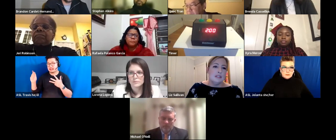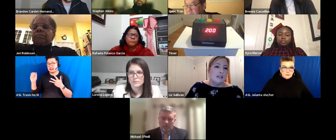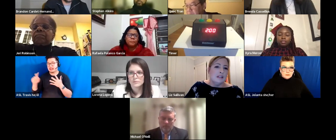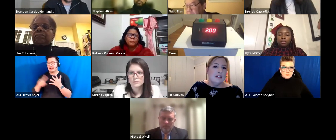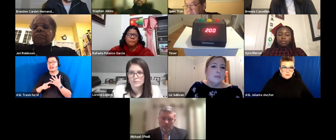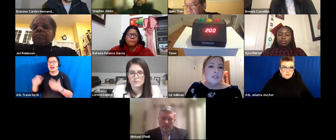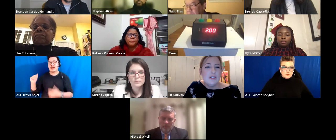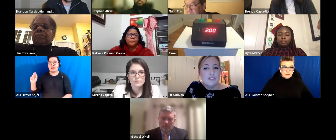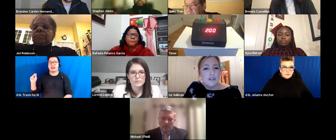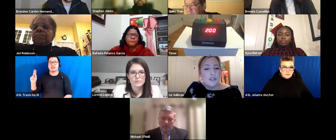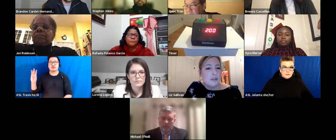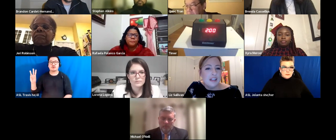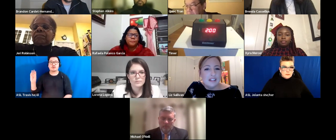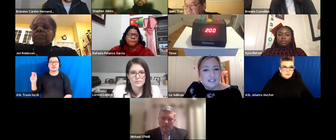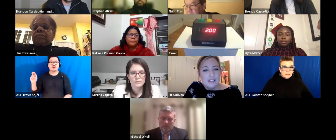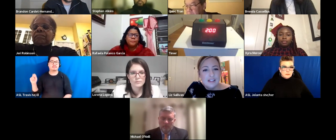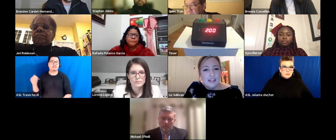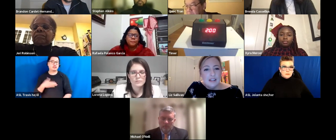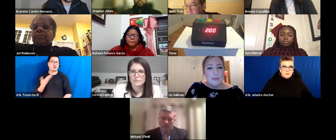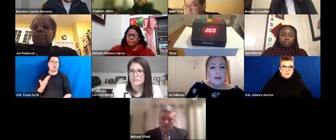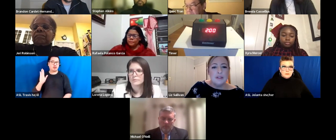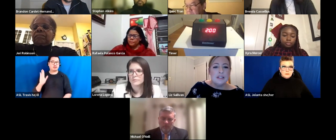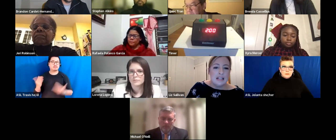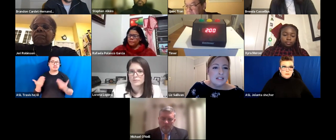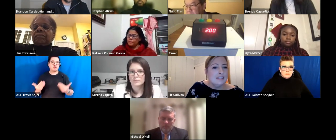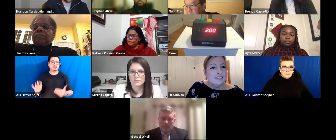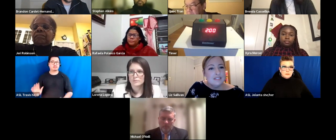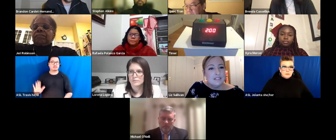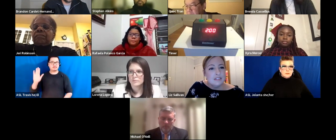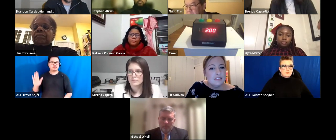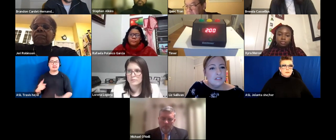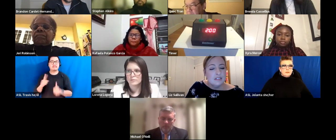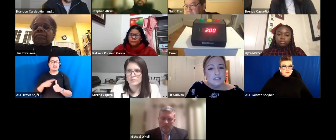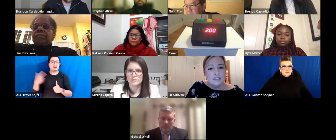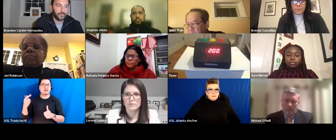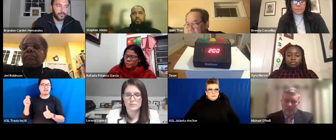robinson please raise your virtual hand we'll begin with glassine